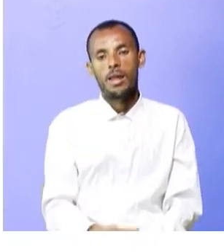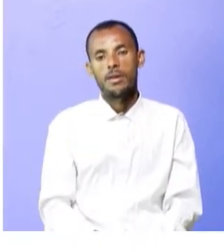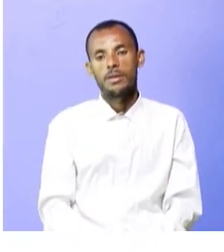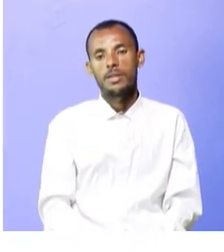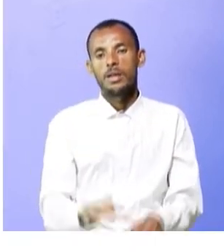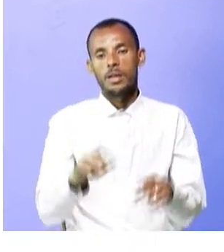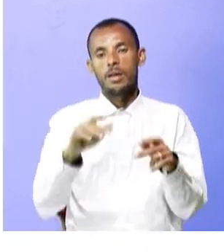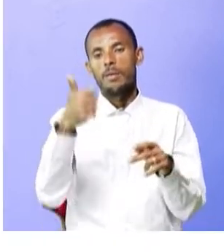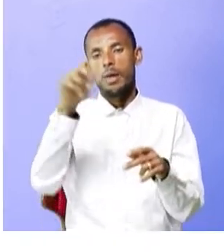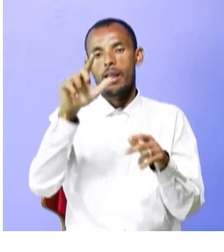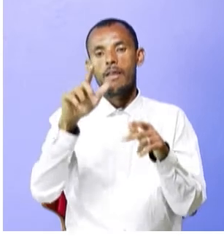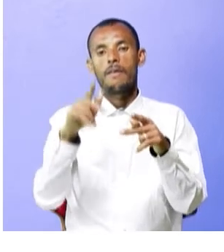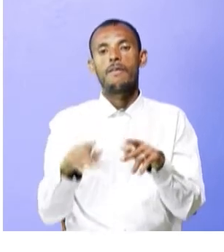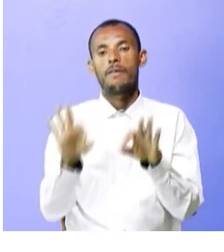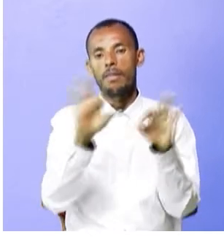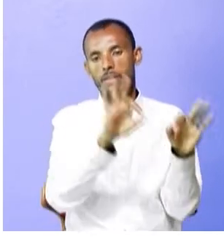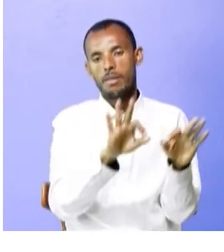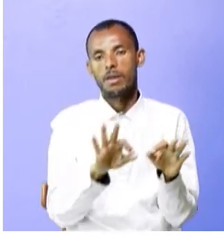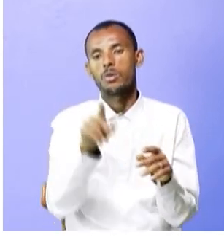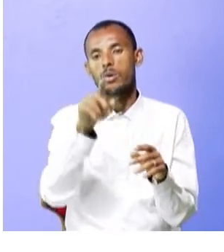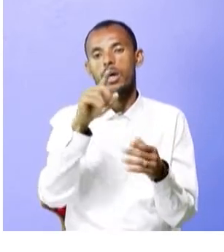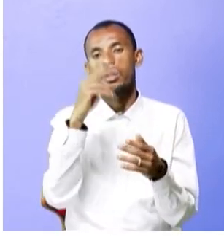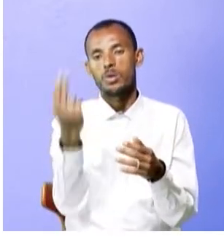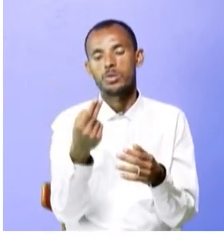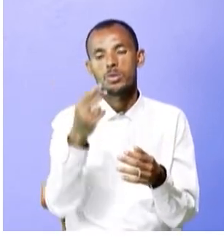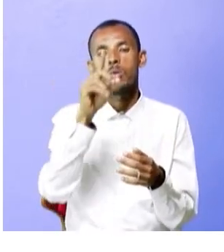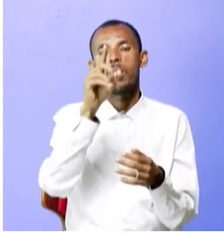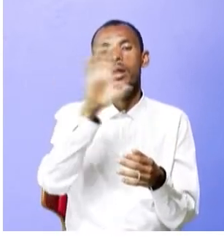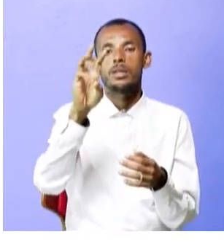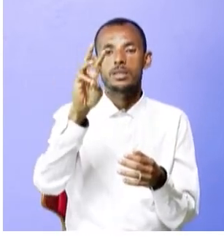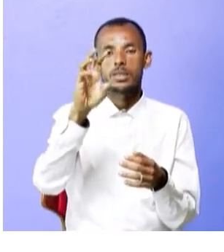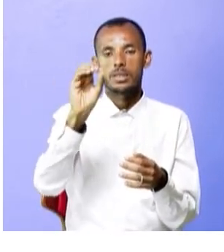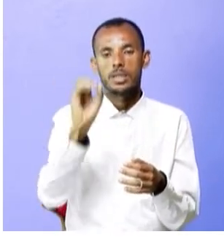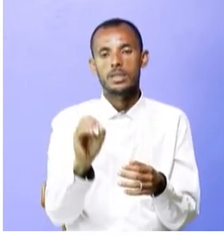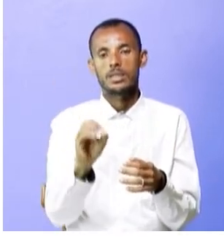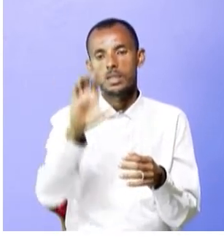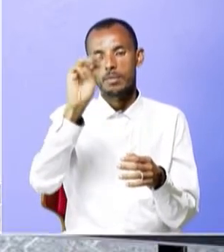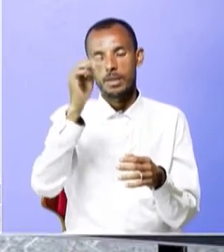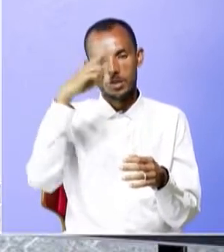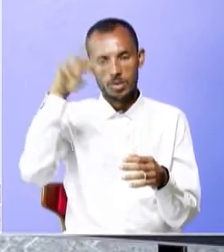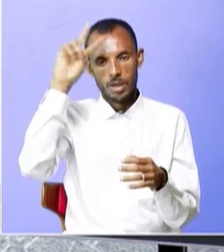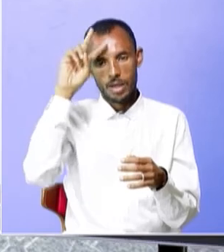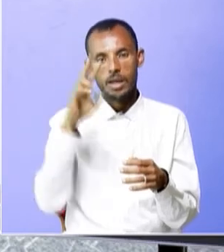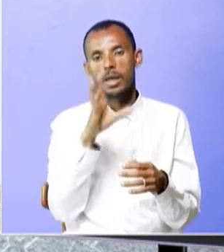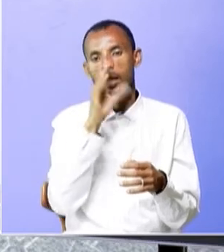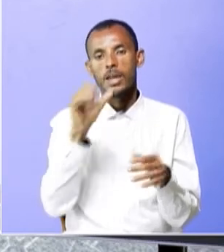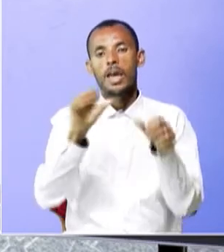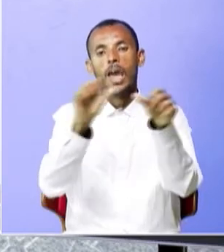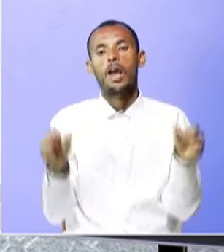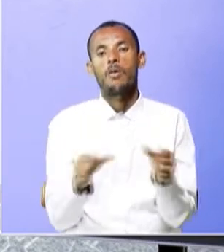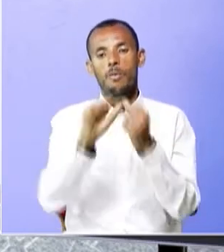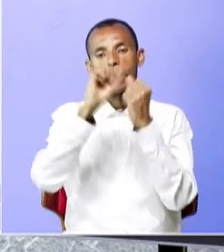in place of lateral surface area you can take 160 centimeter square plus area of the